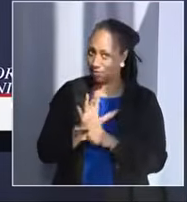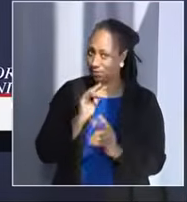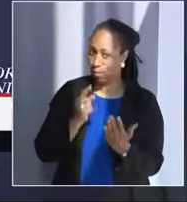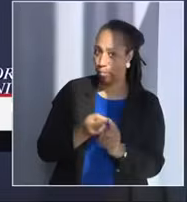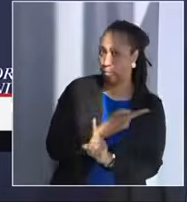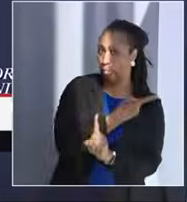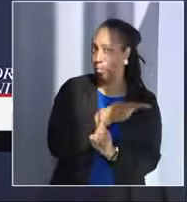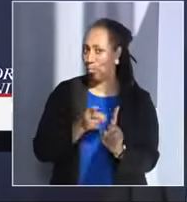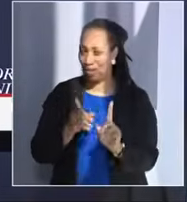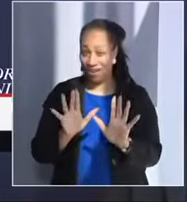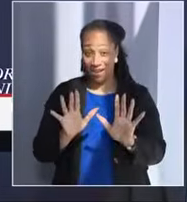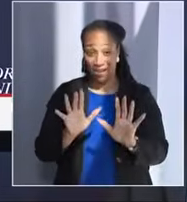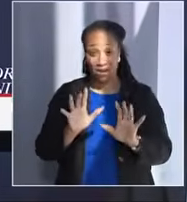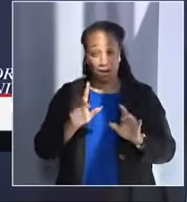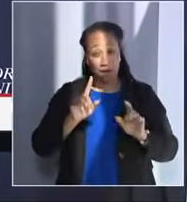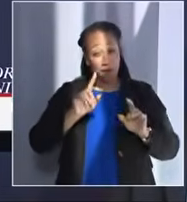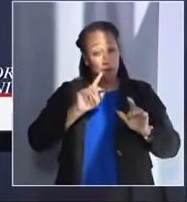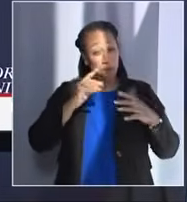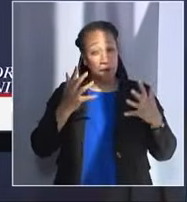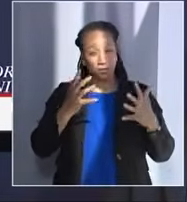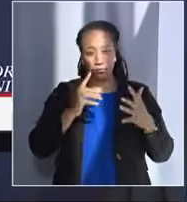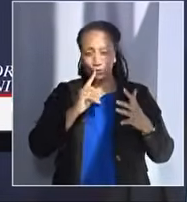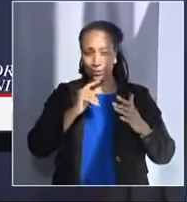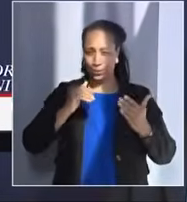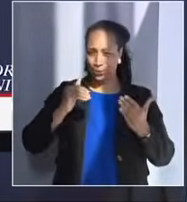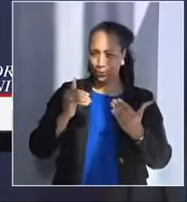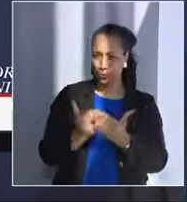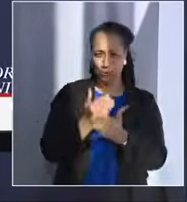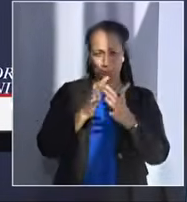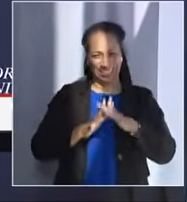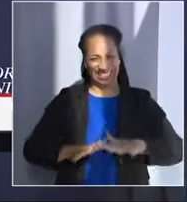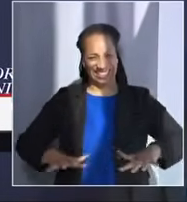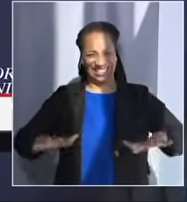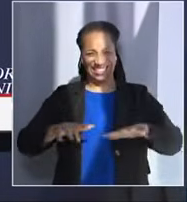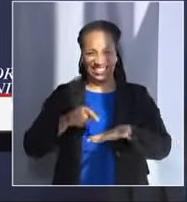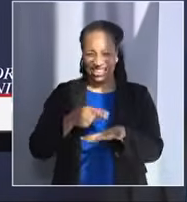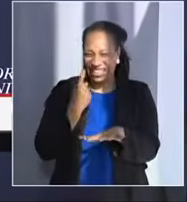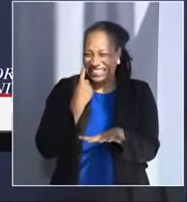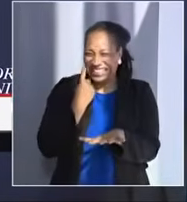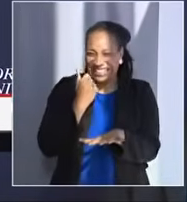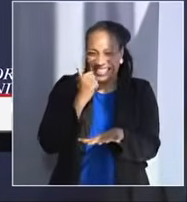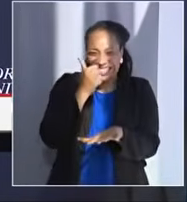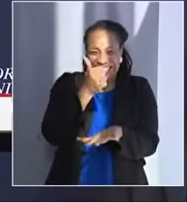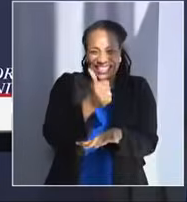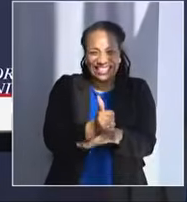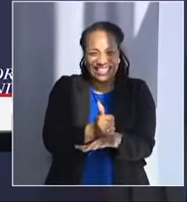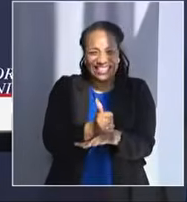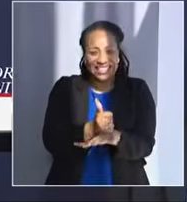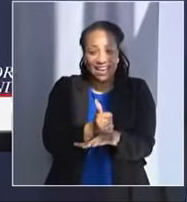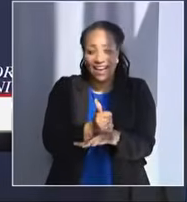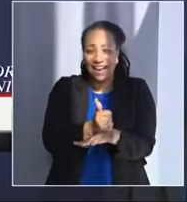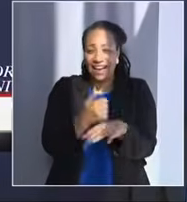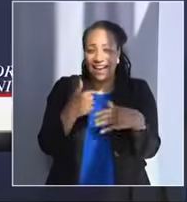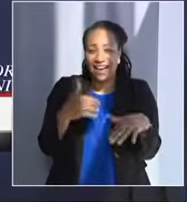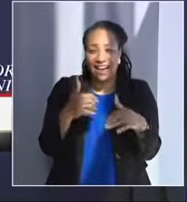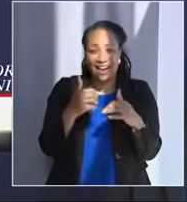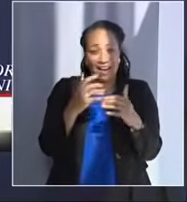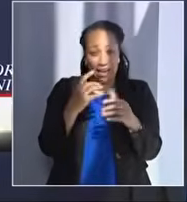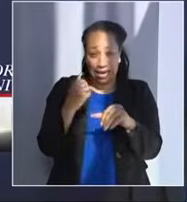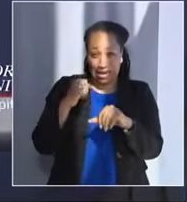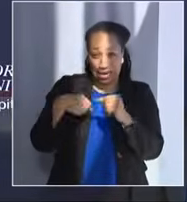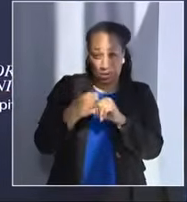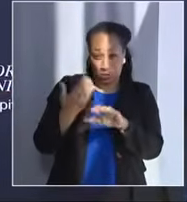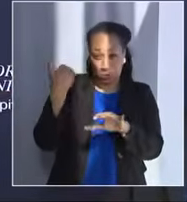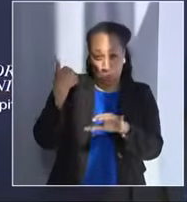community in the heart of downtown DC. It was brought to life just over the last couple of years through extraordinary coordination across